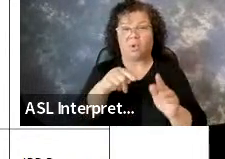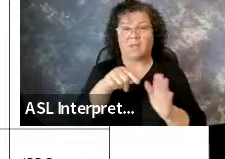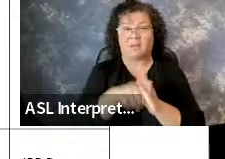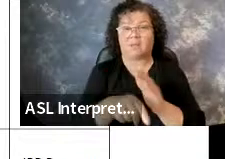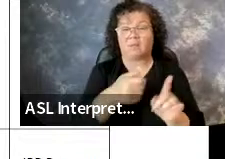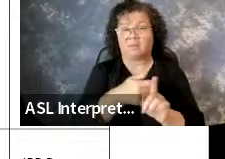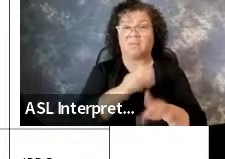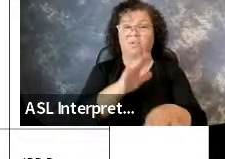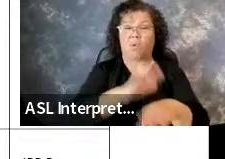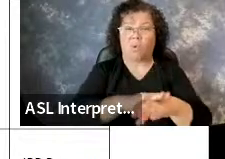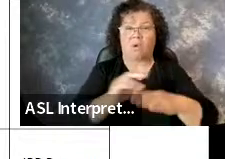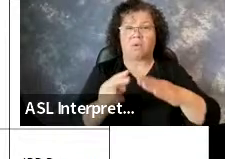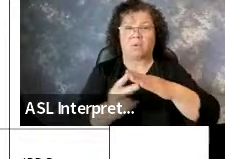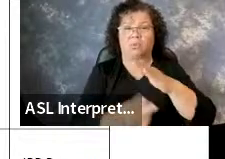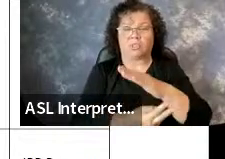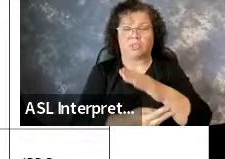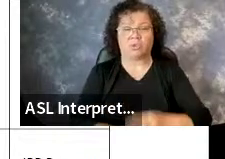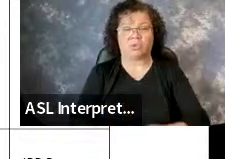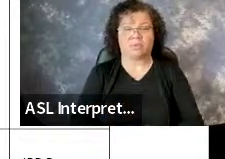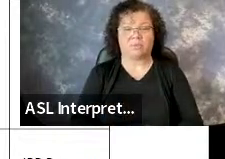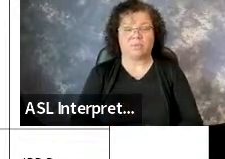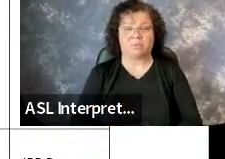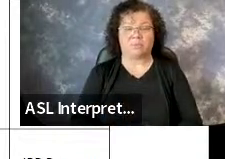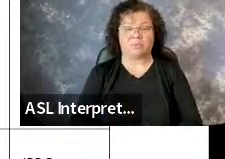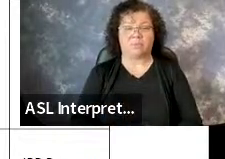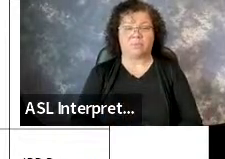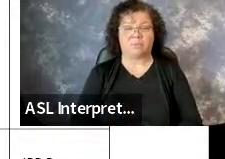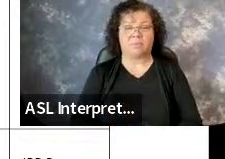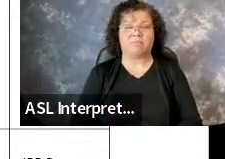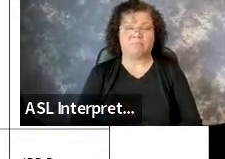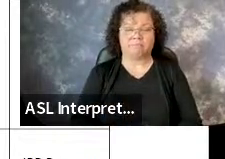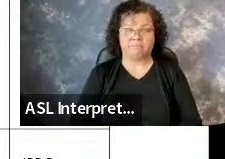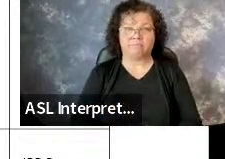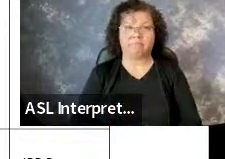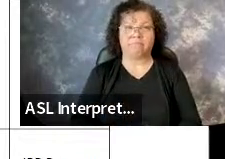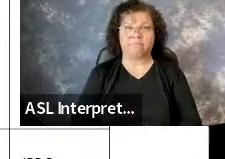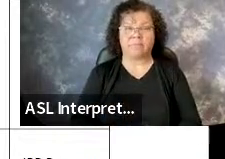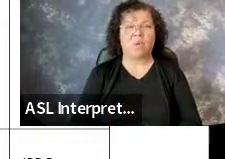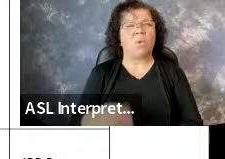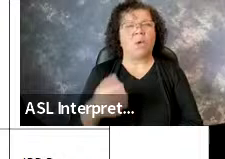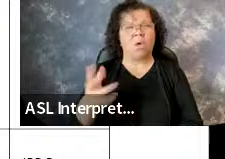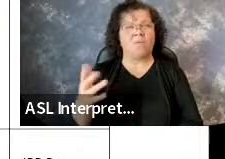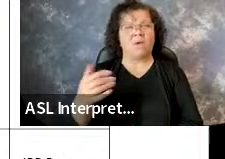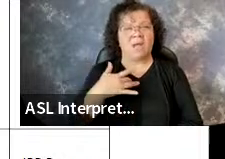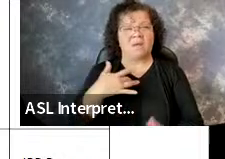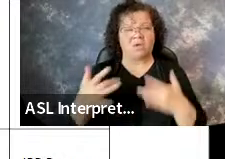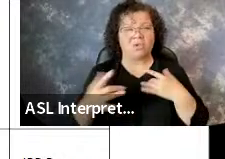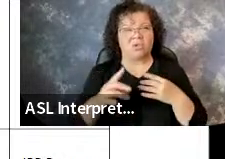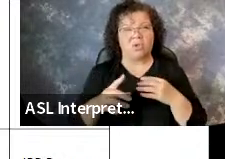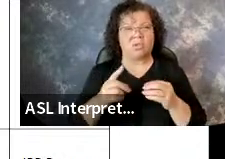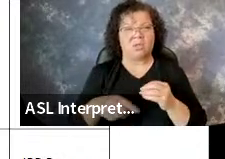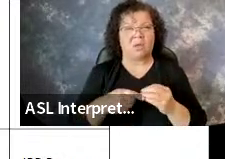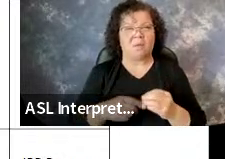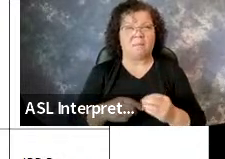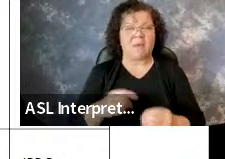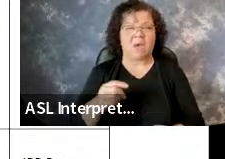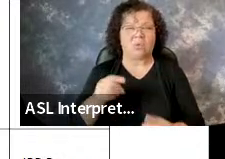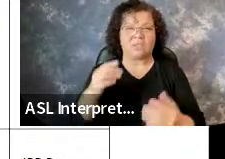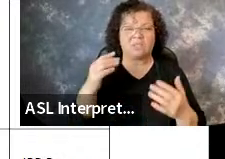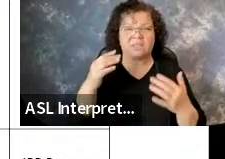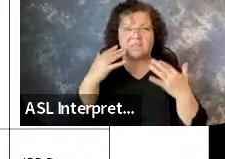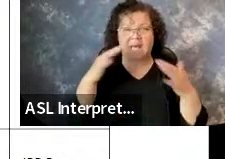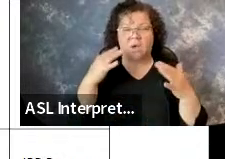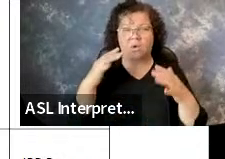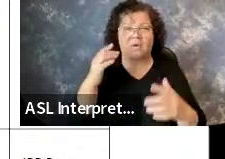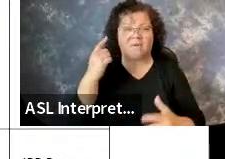Corky? I think we already have concerns for sound for bicycle path